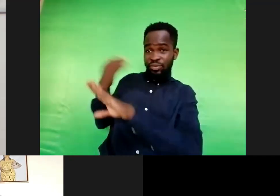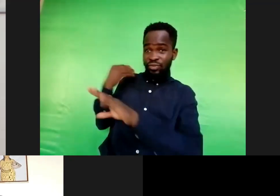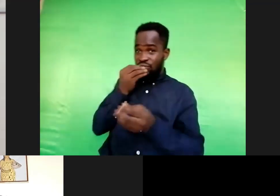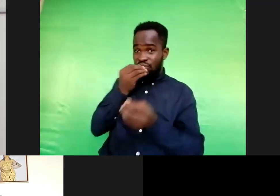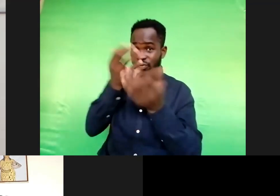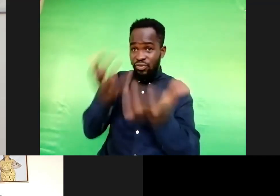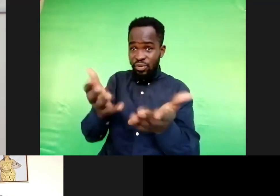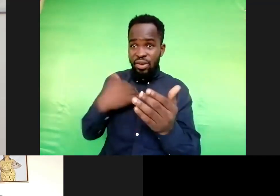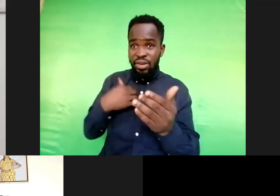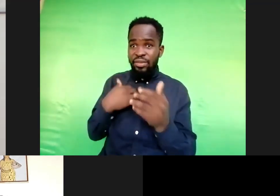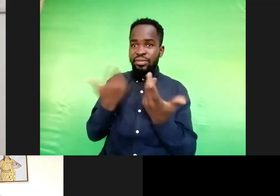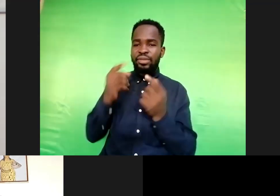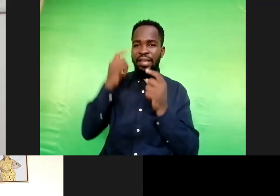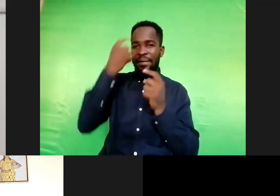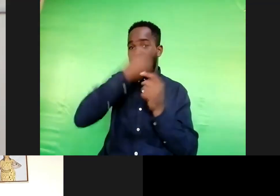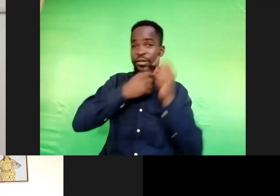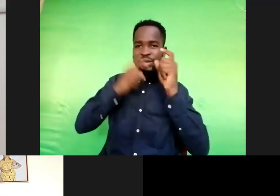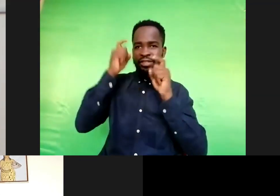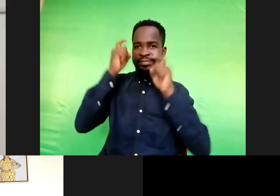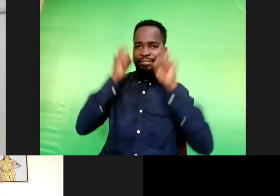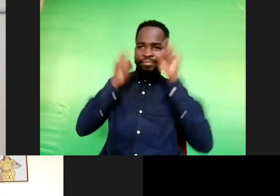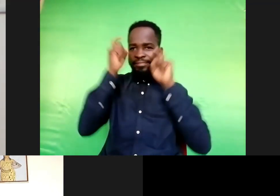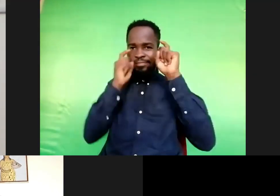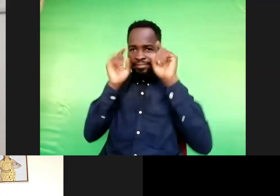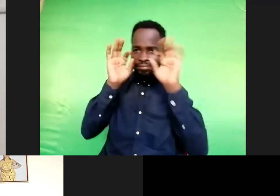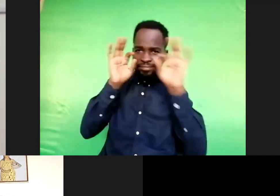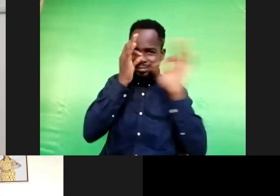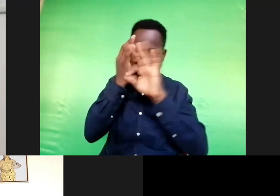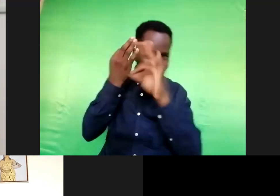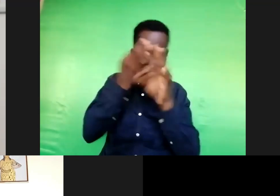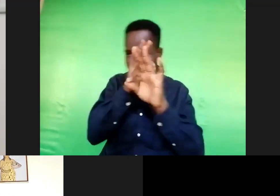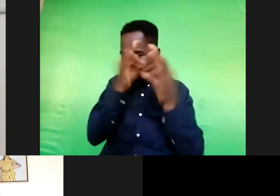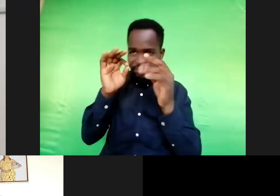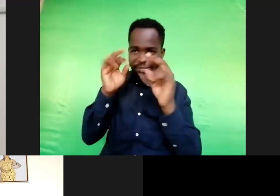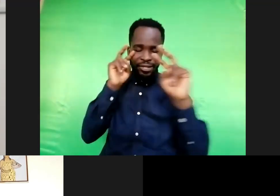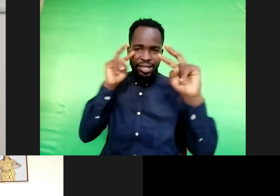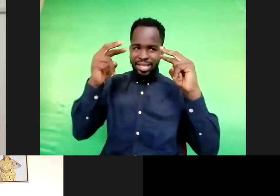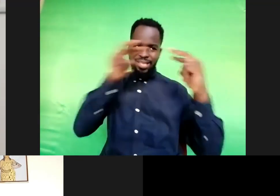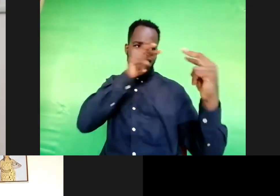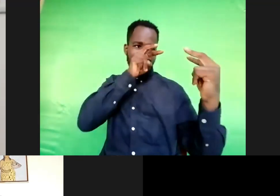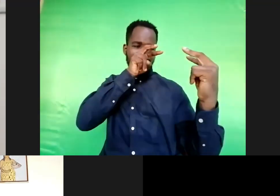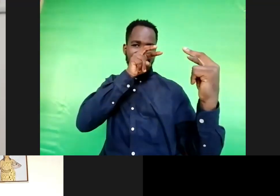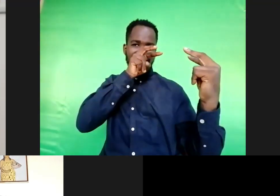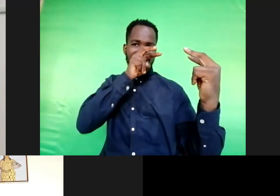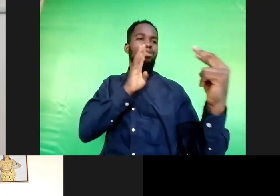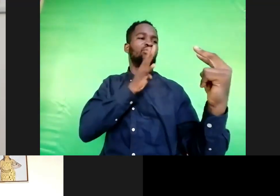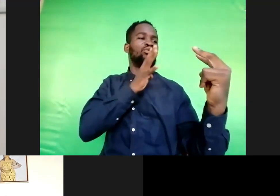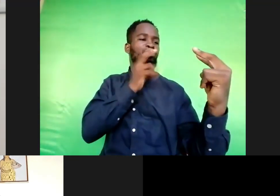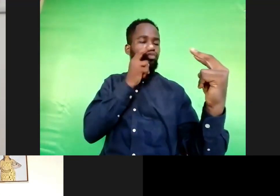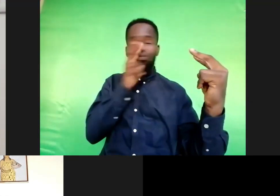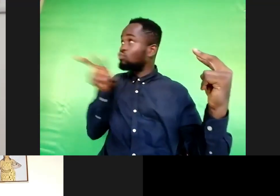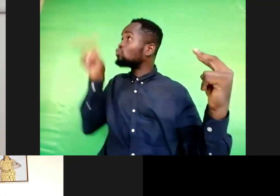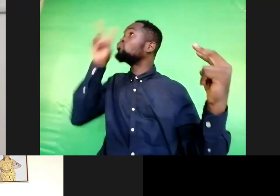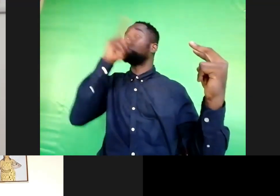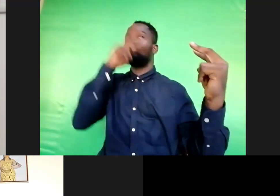from facial face contact or eye contact, and you may talk to them and they can respond while not